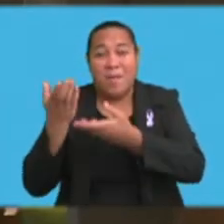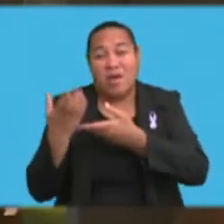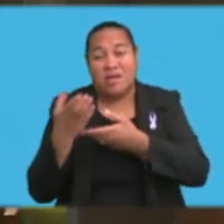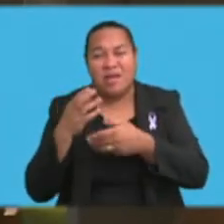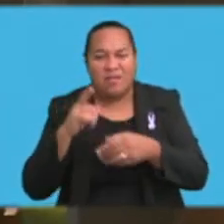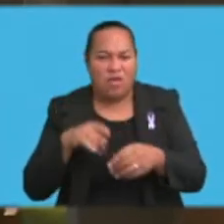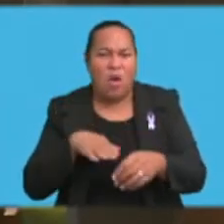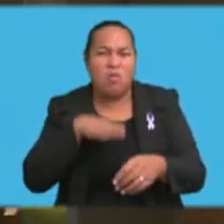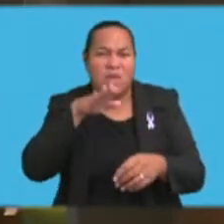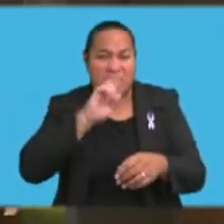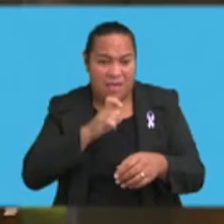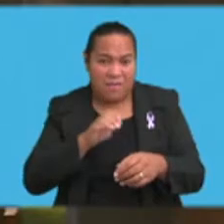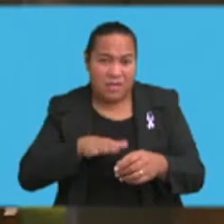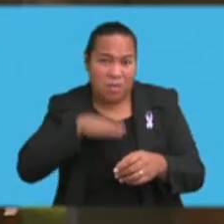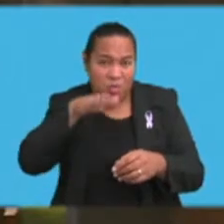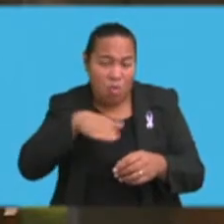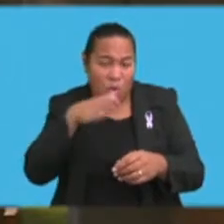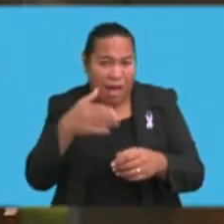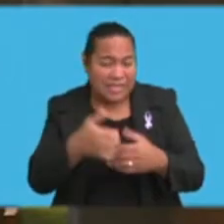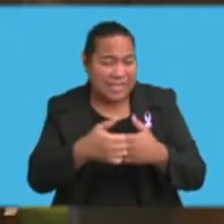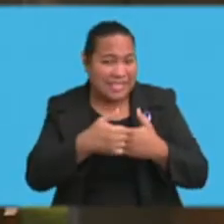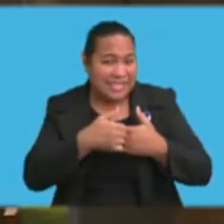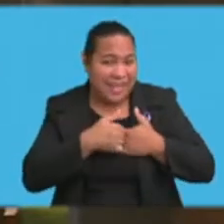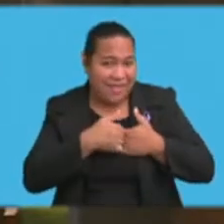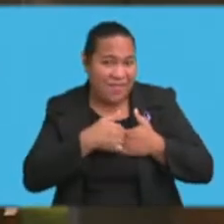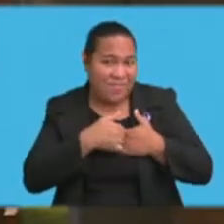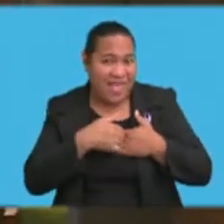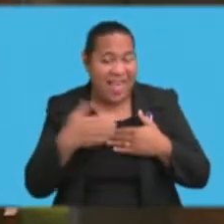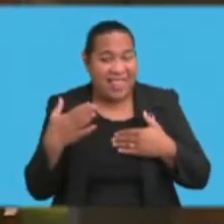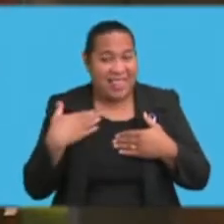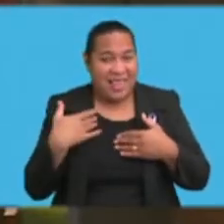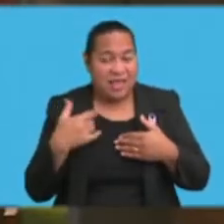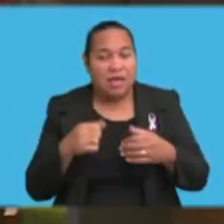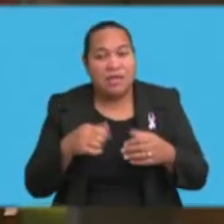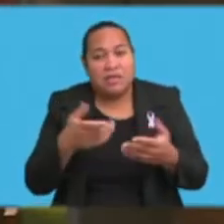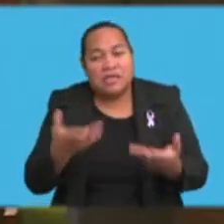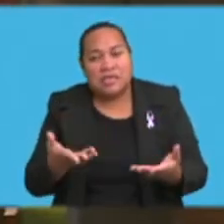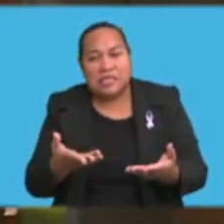occupational safety and health practices is estimated at